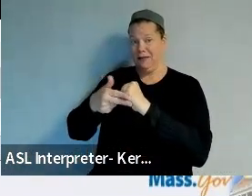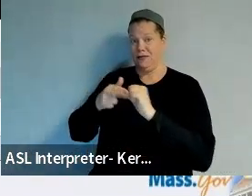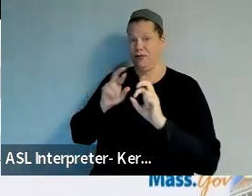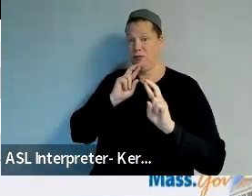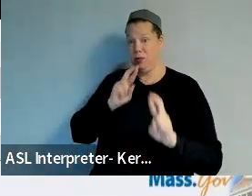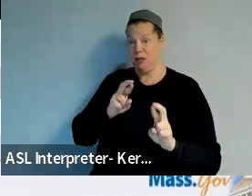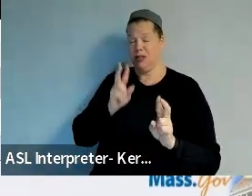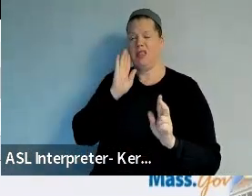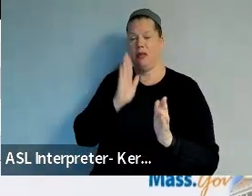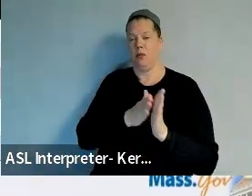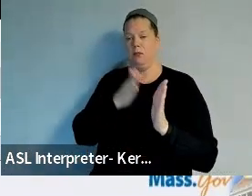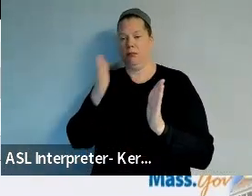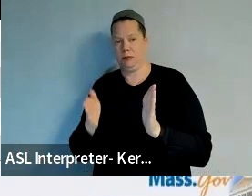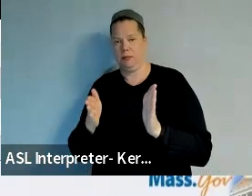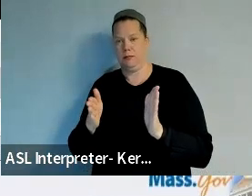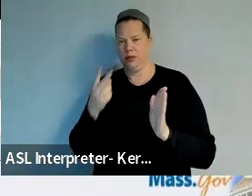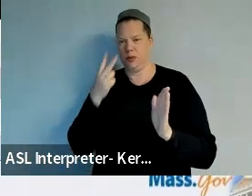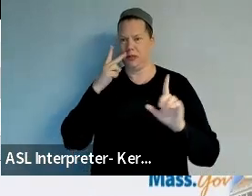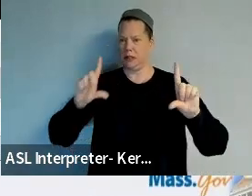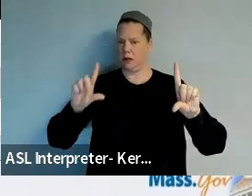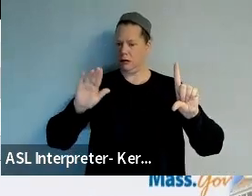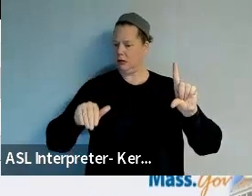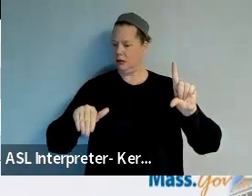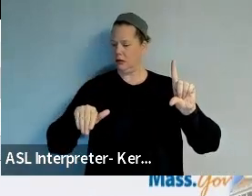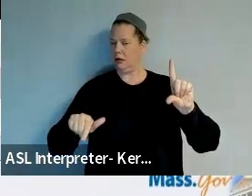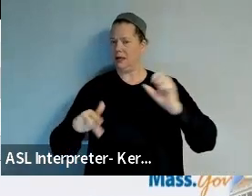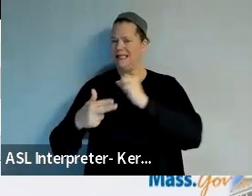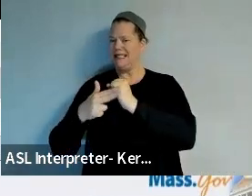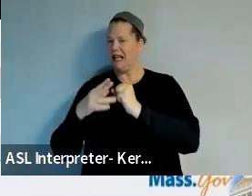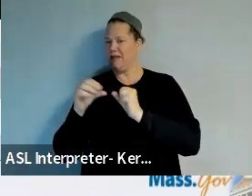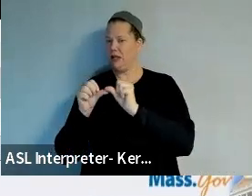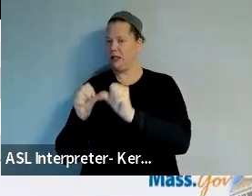screen by clicking Save and Continue.